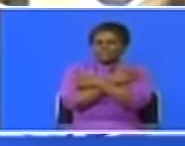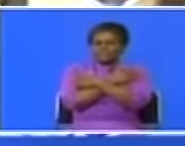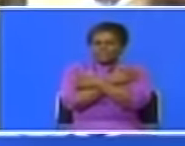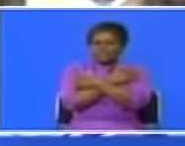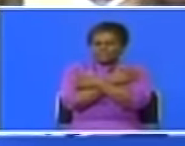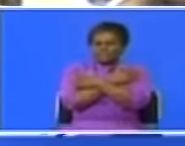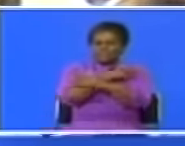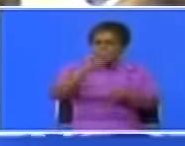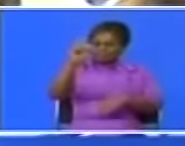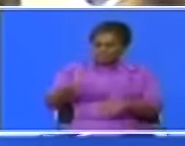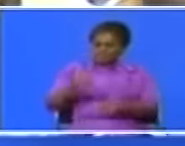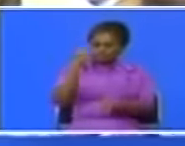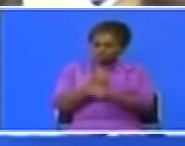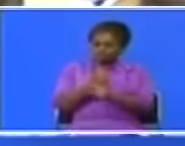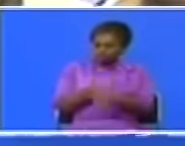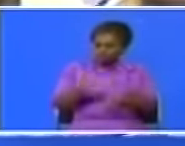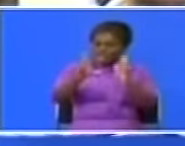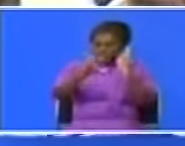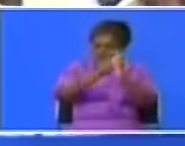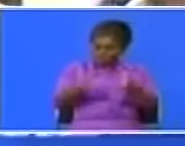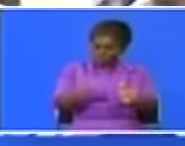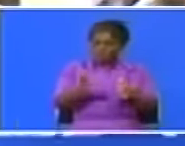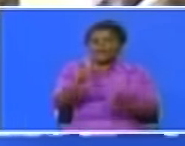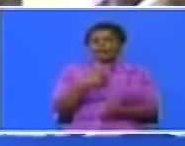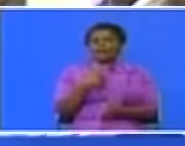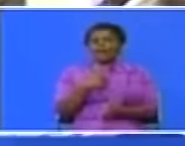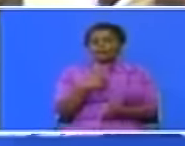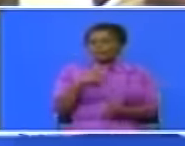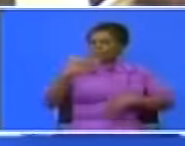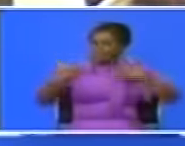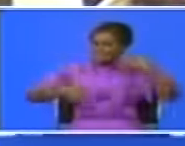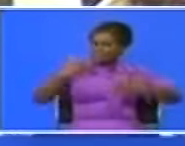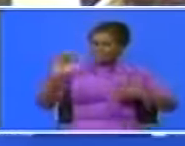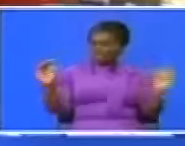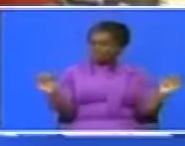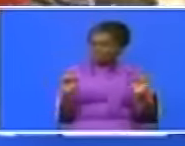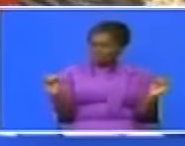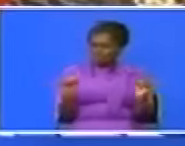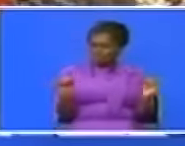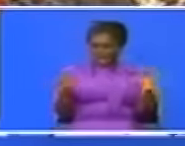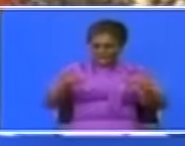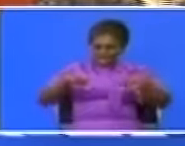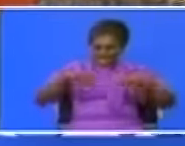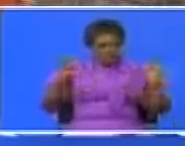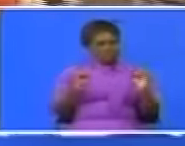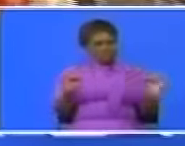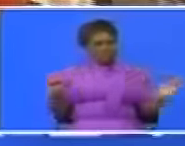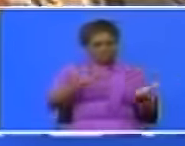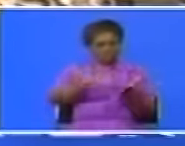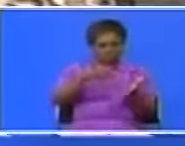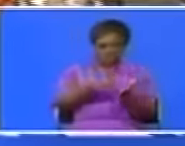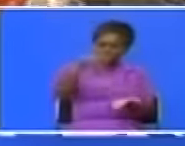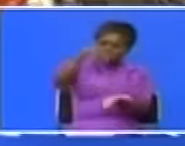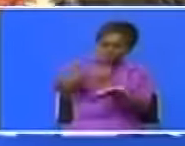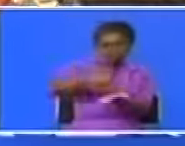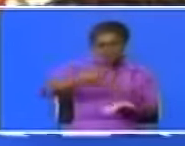must be done the proper way. There's a legal framework for doing this thing. Don't play games with the people of Mombasa. Tujakataa mradi, lakini